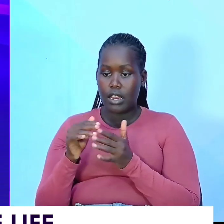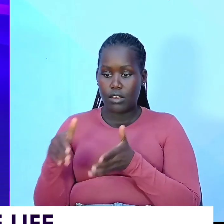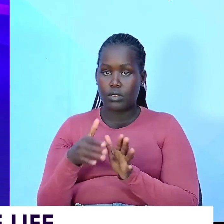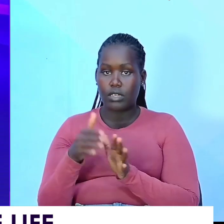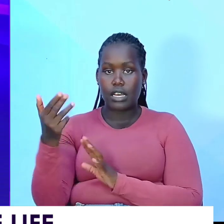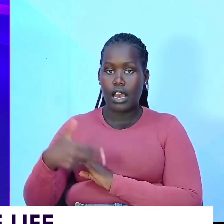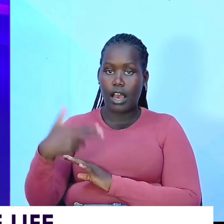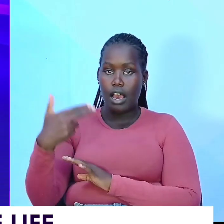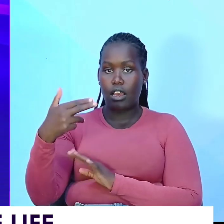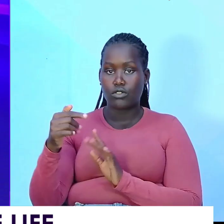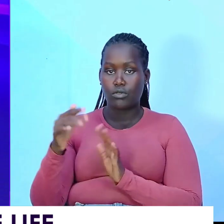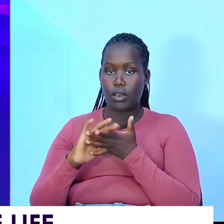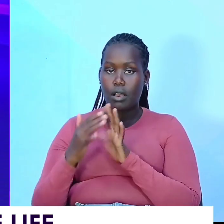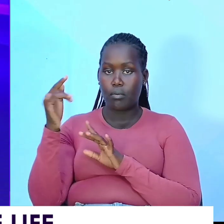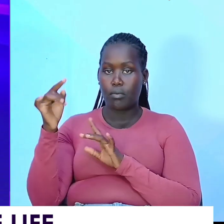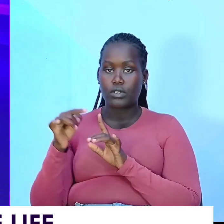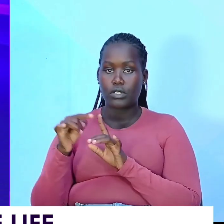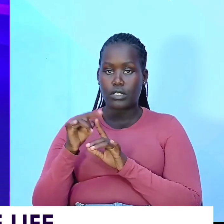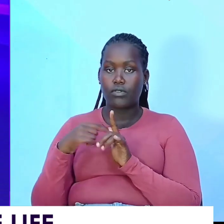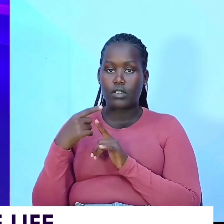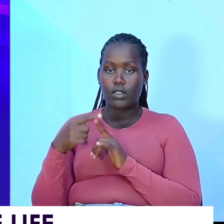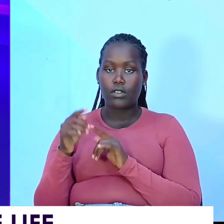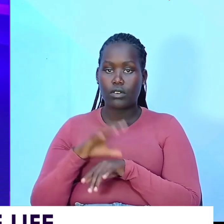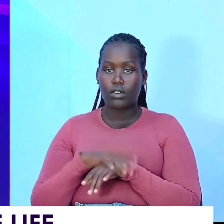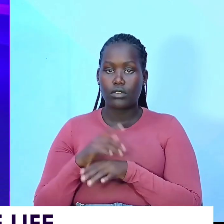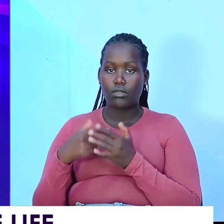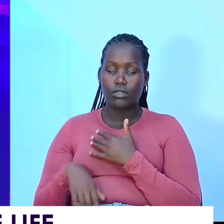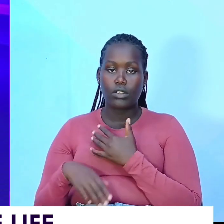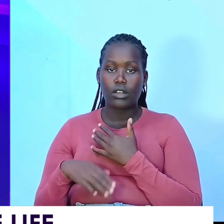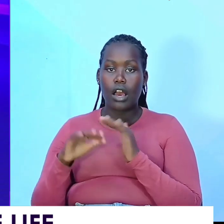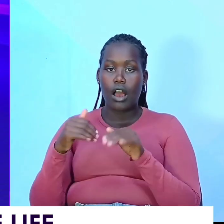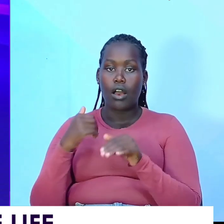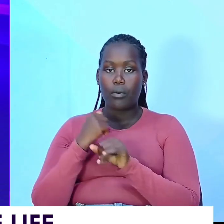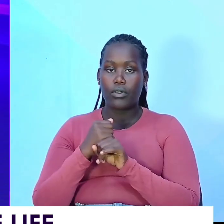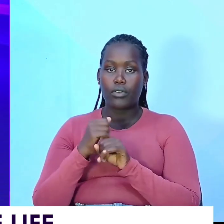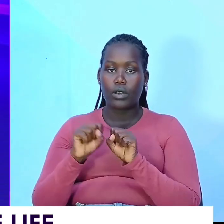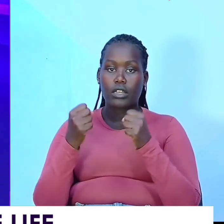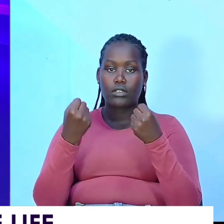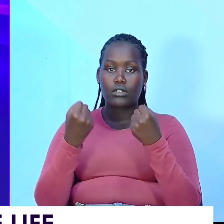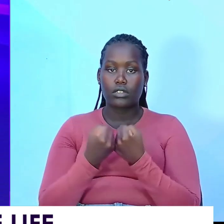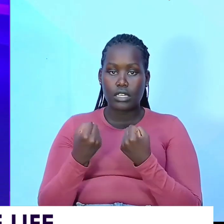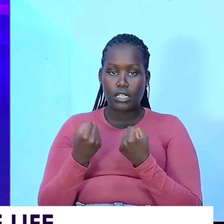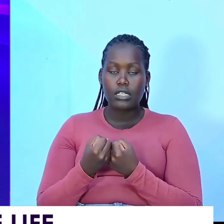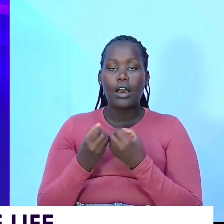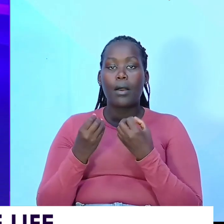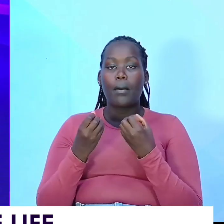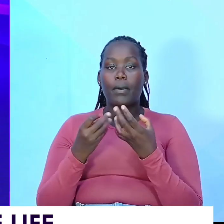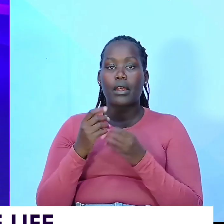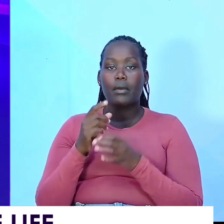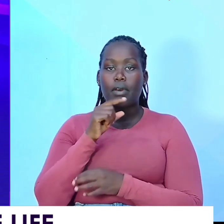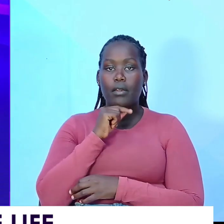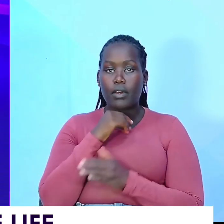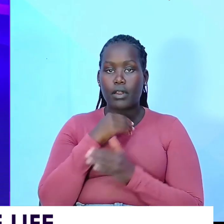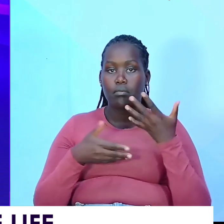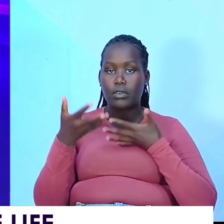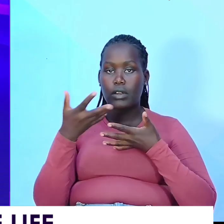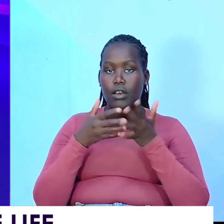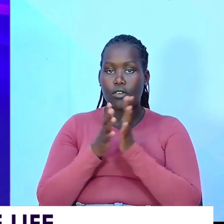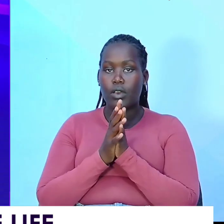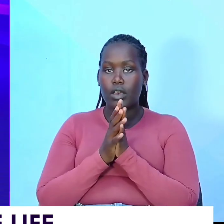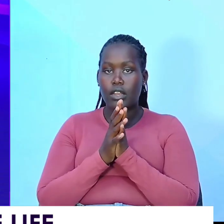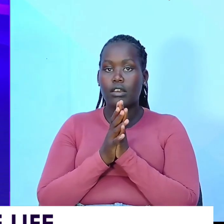are positive. So you find that just like we know in our society, it's most of the men that I've interacted with, they do